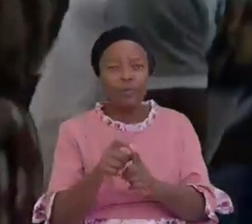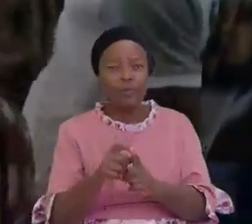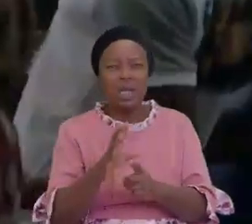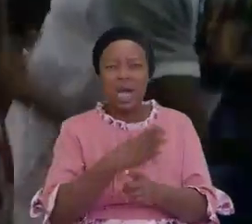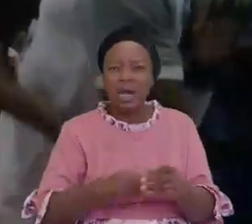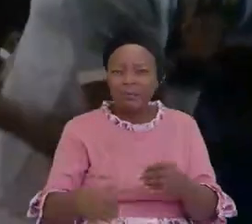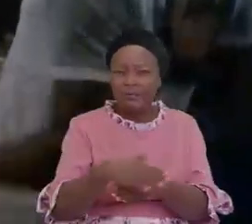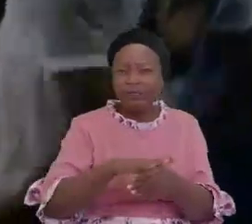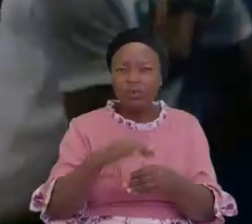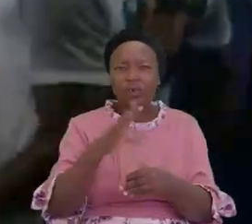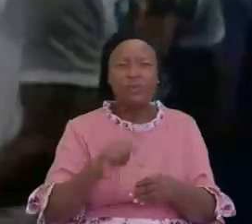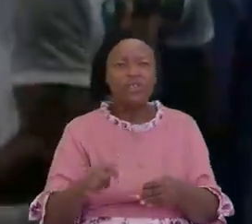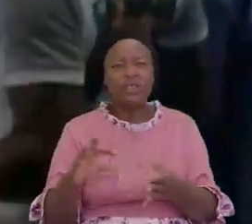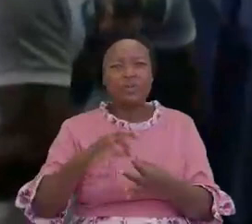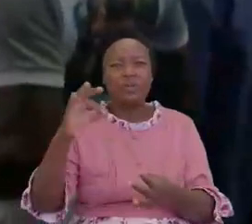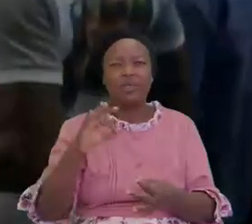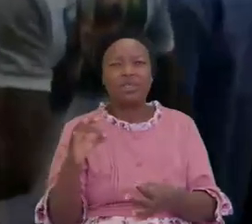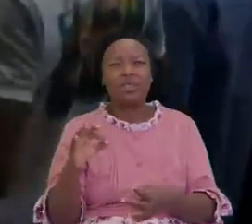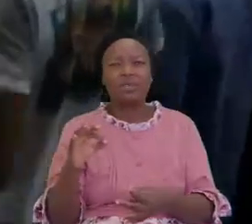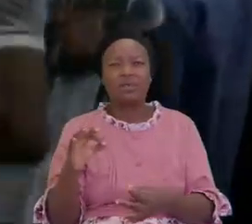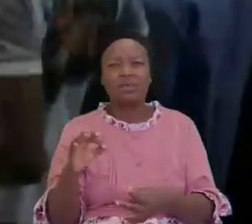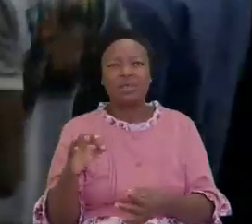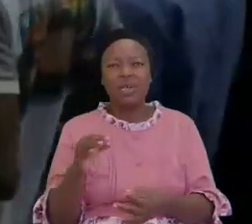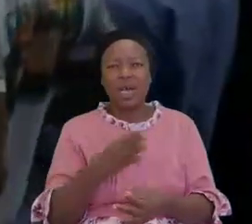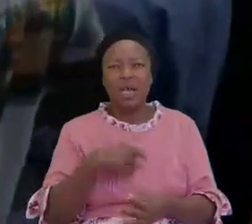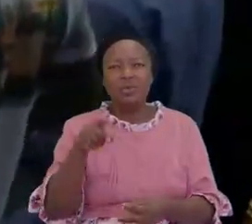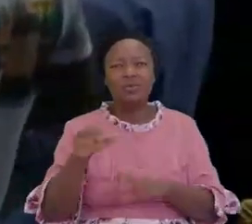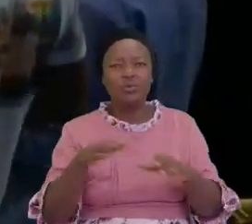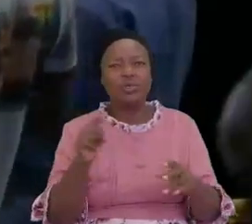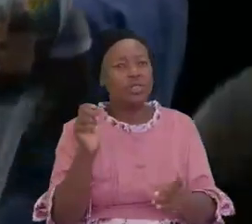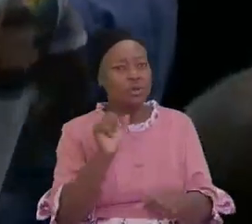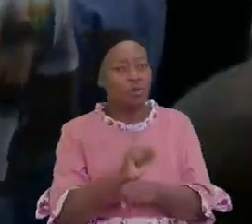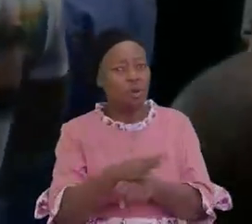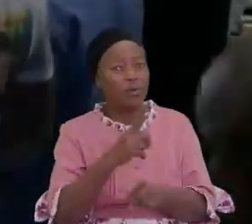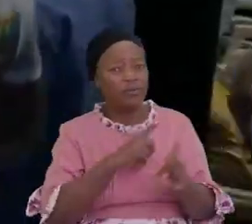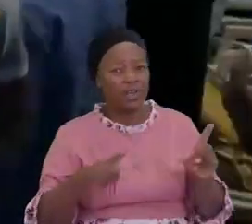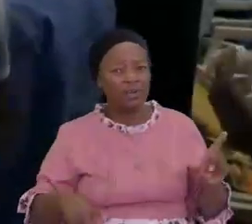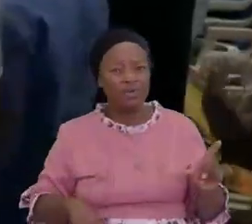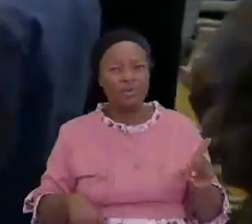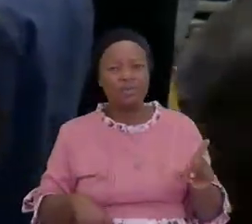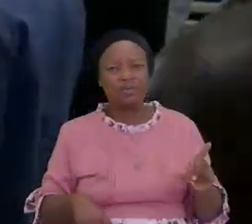the Spirit, and you do the work of the Lord.